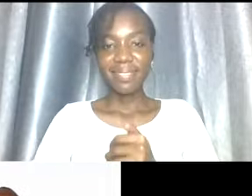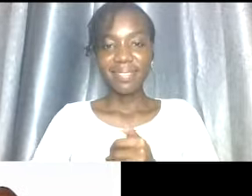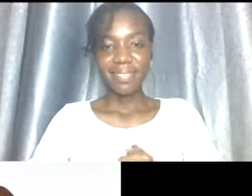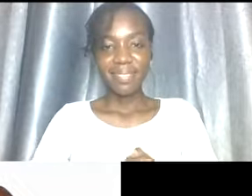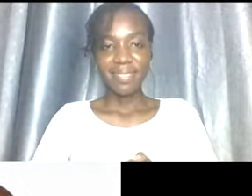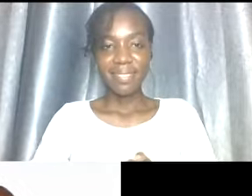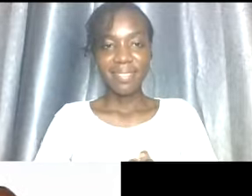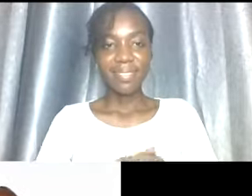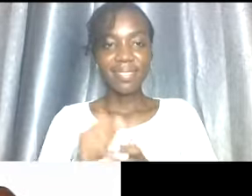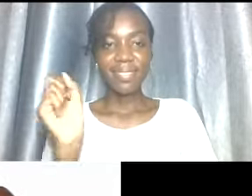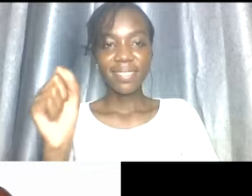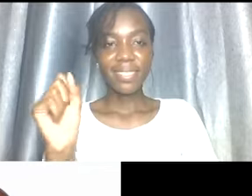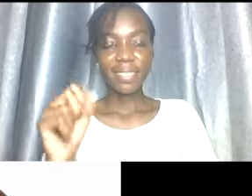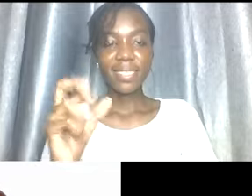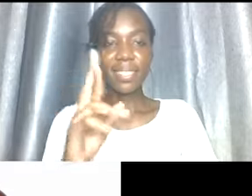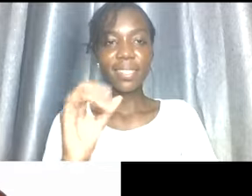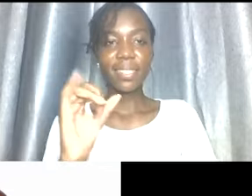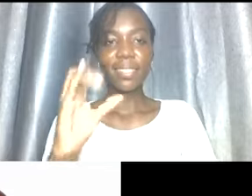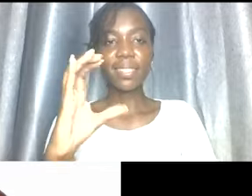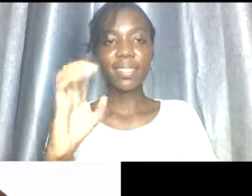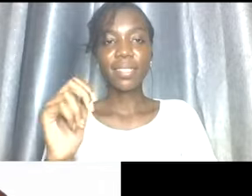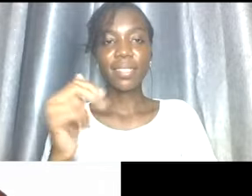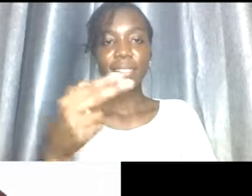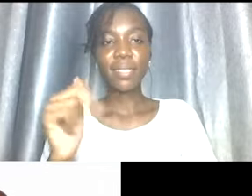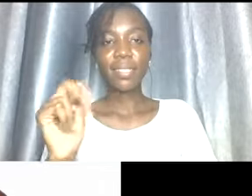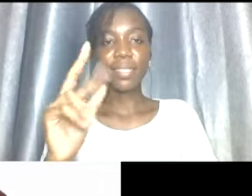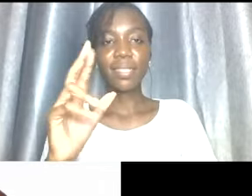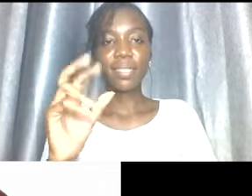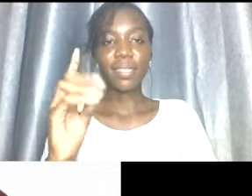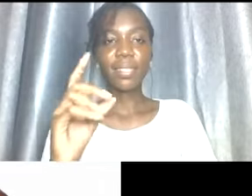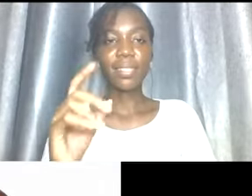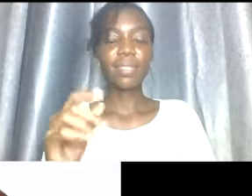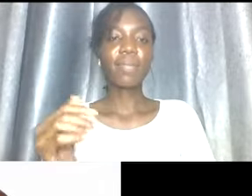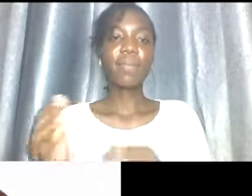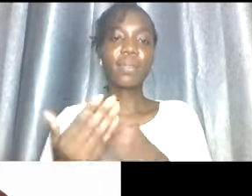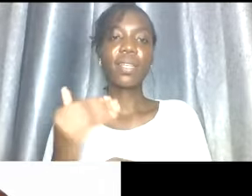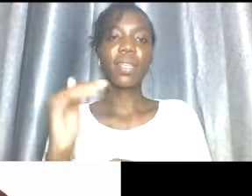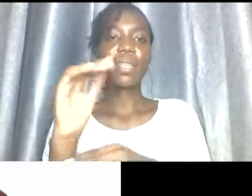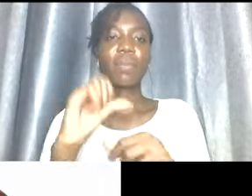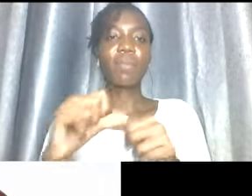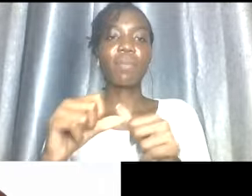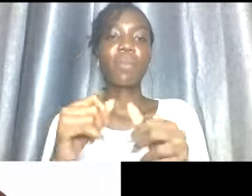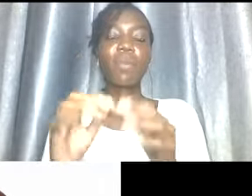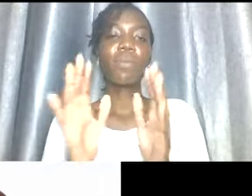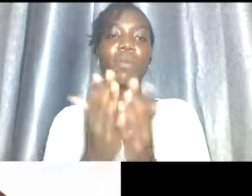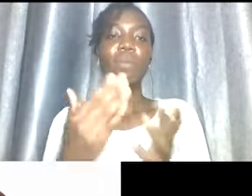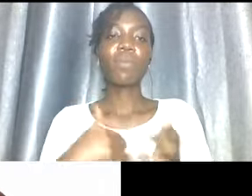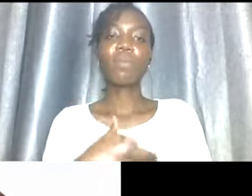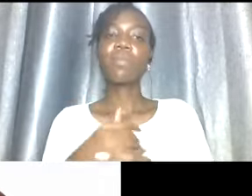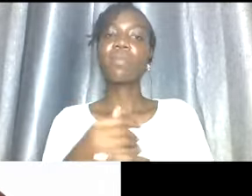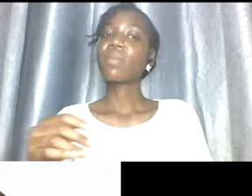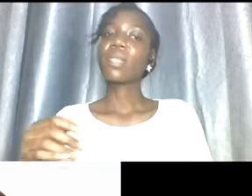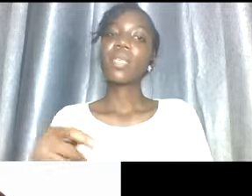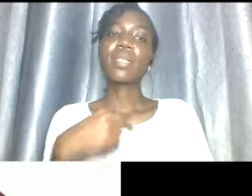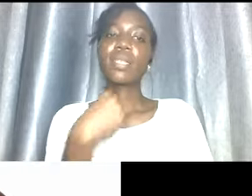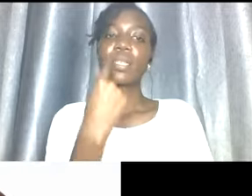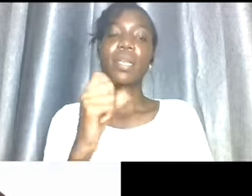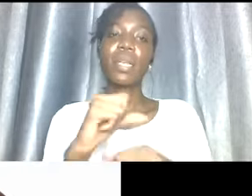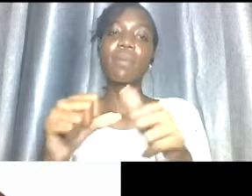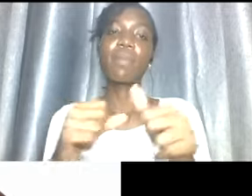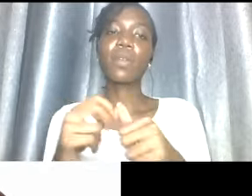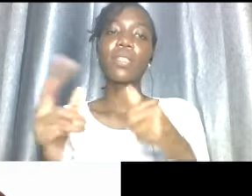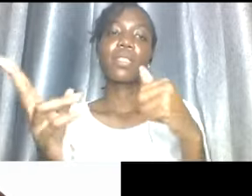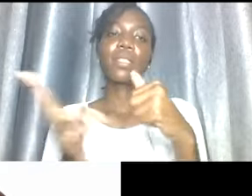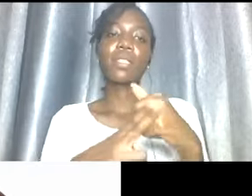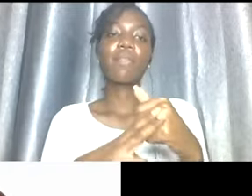Yes, Richard was asking about books, and I just automatically referred to the 7 habits of highly